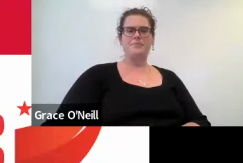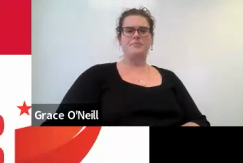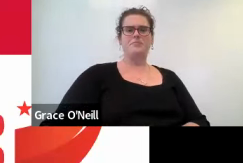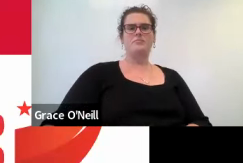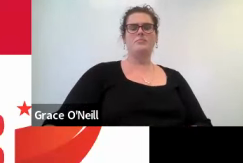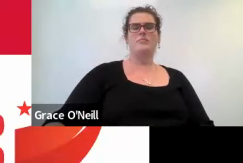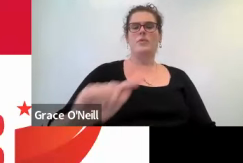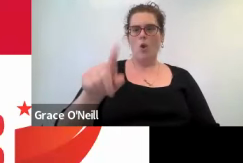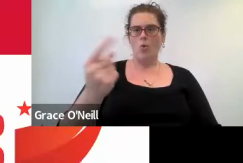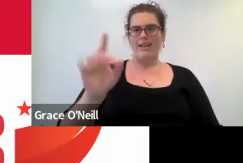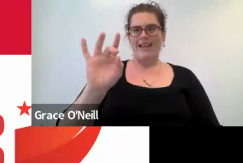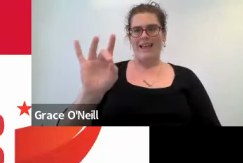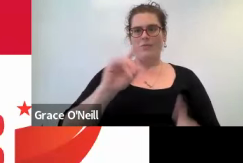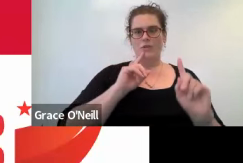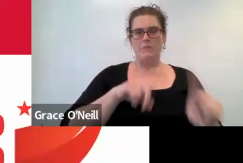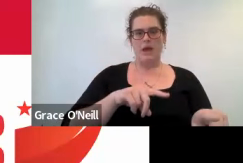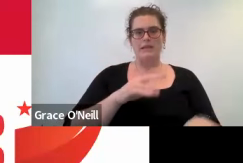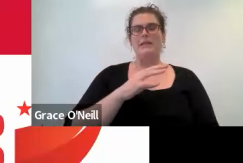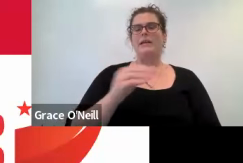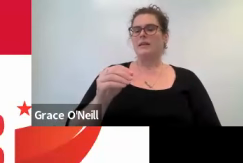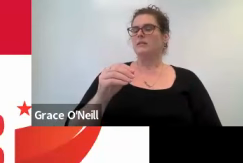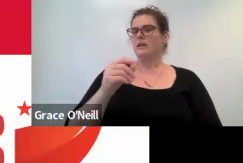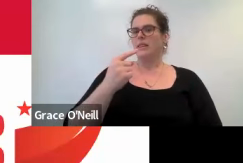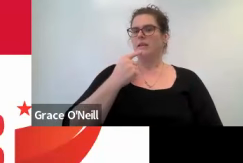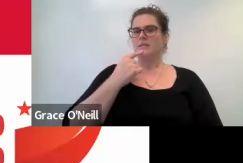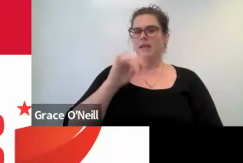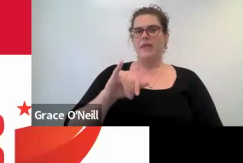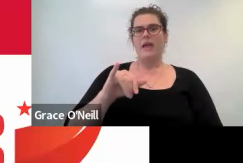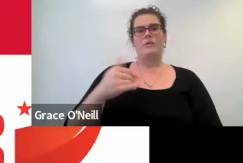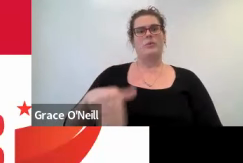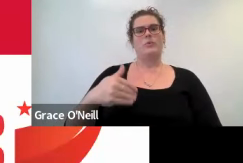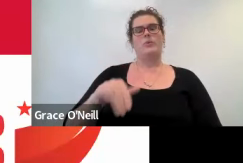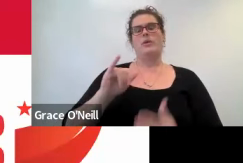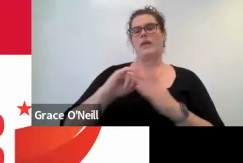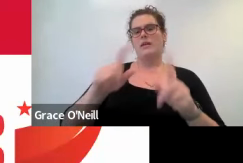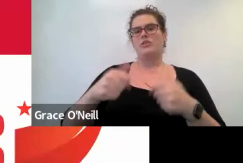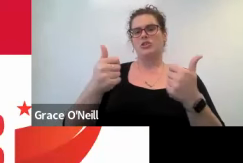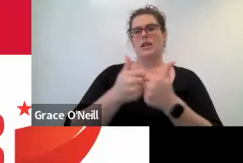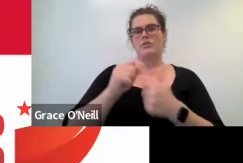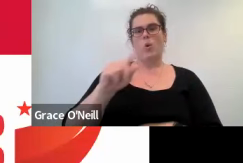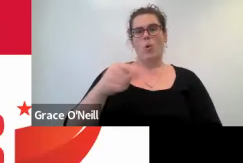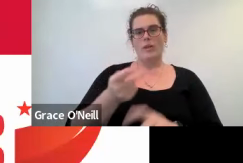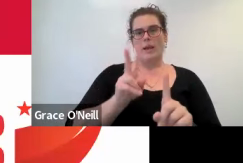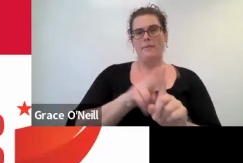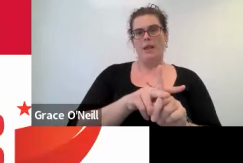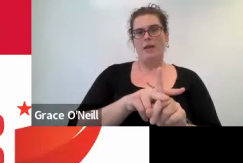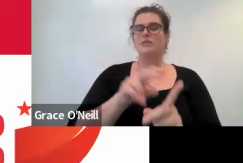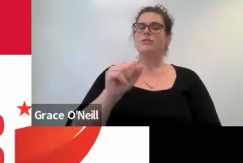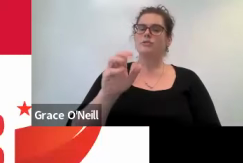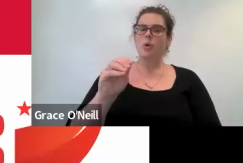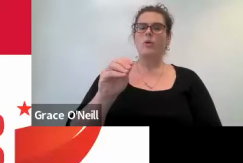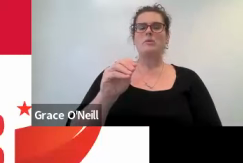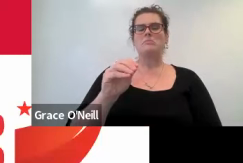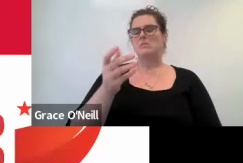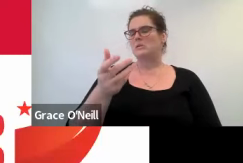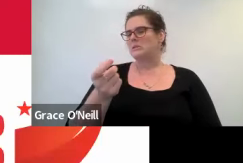answer expressed a challenge that this challenge is only applicable. So it's a slightly 1% of the responding group.